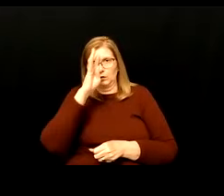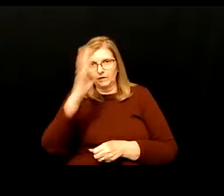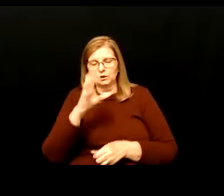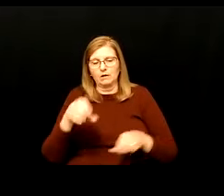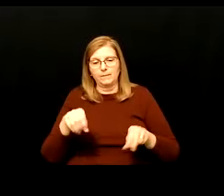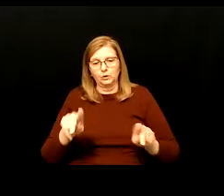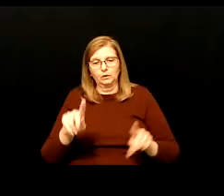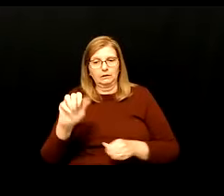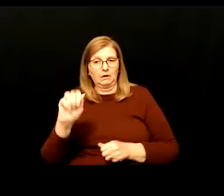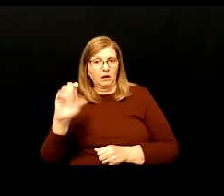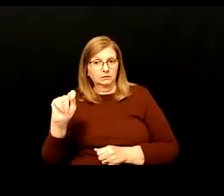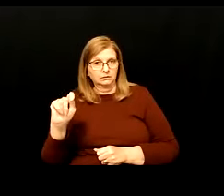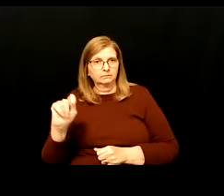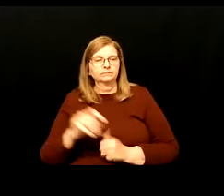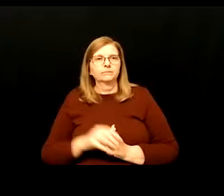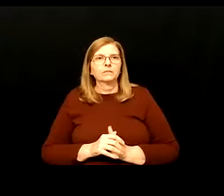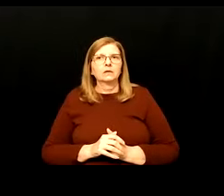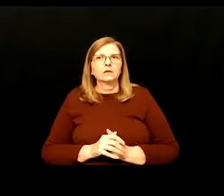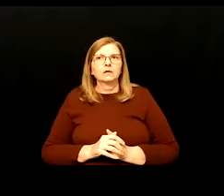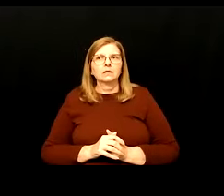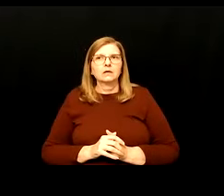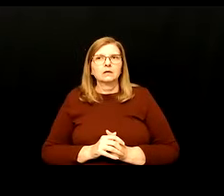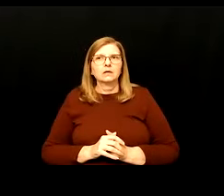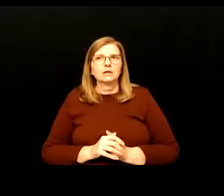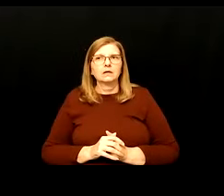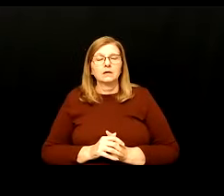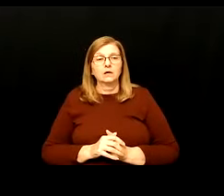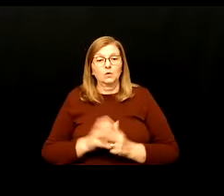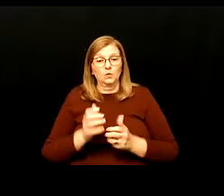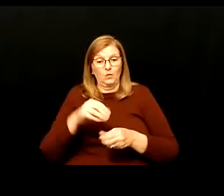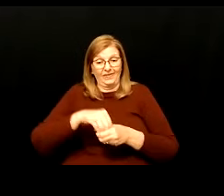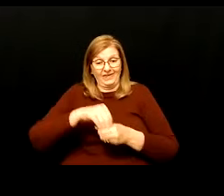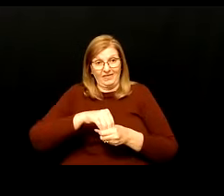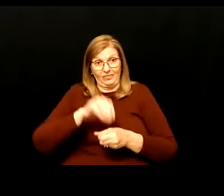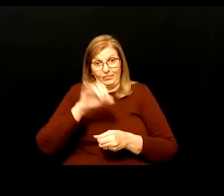Opportunity Act. And within that,